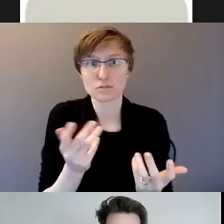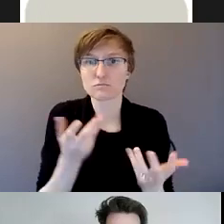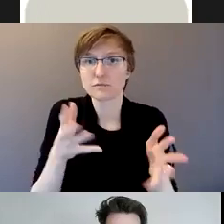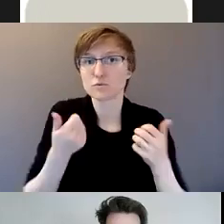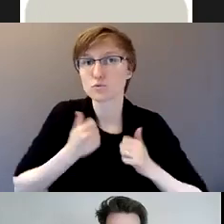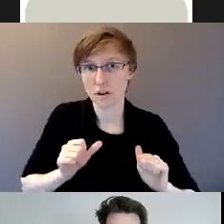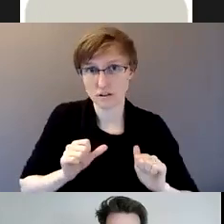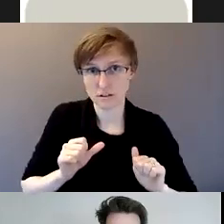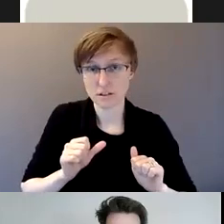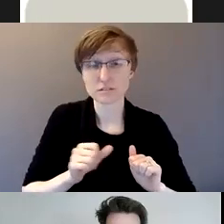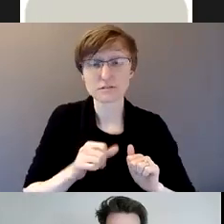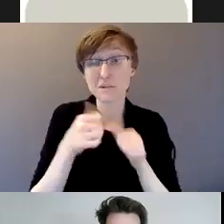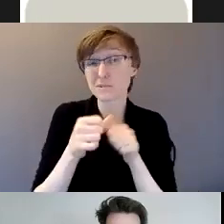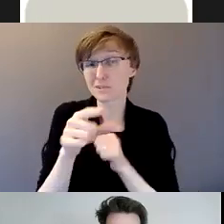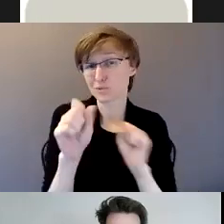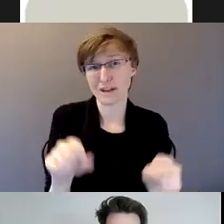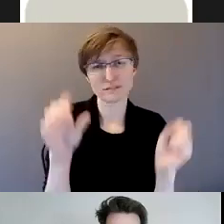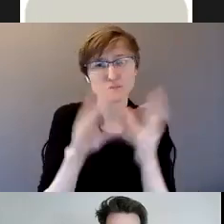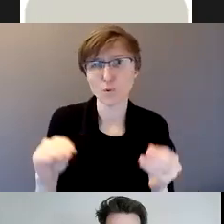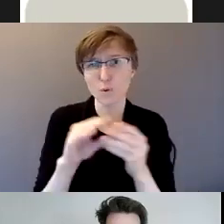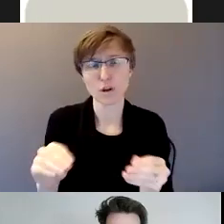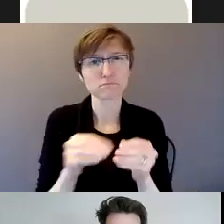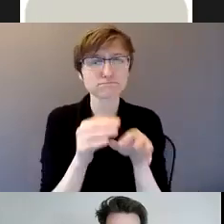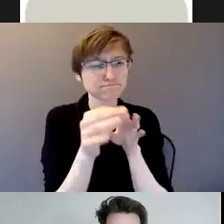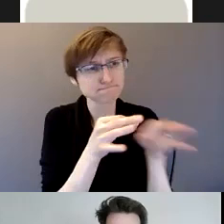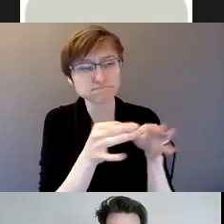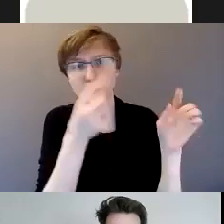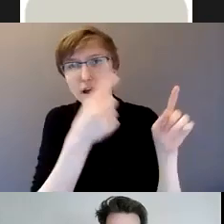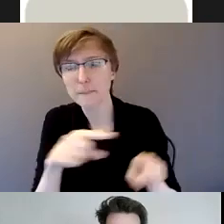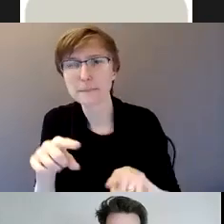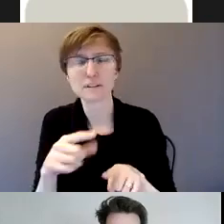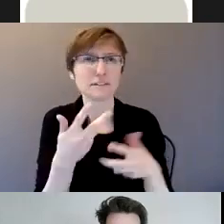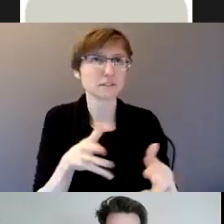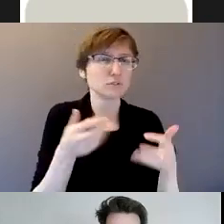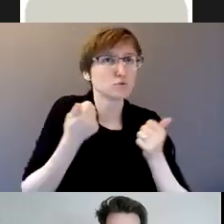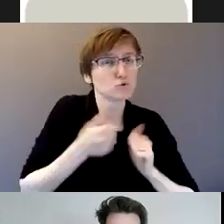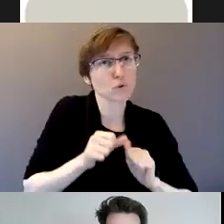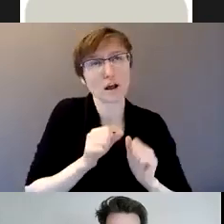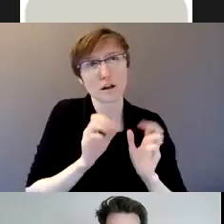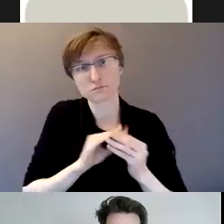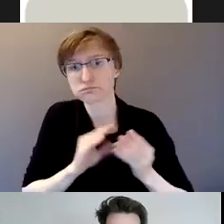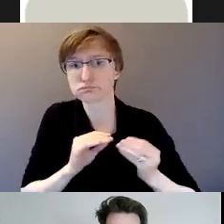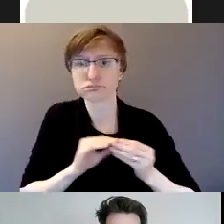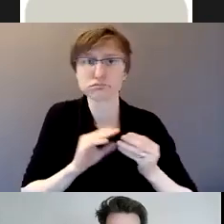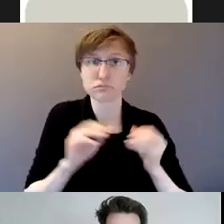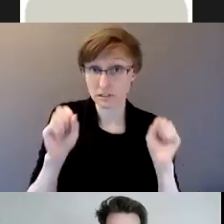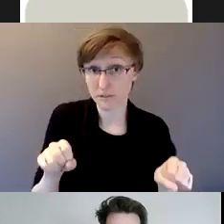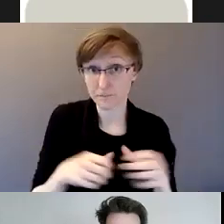back to tell us, to explain what's happening. So yeah, there's some other phone